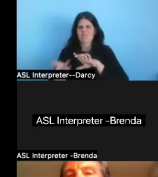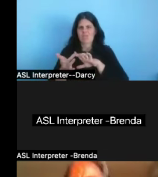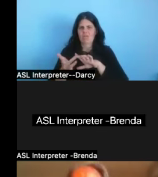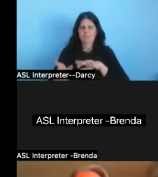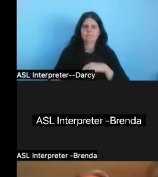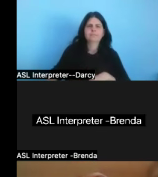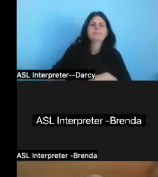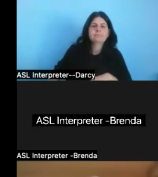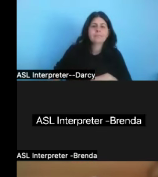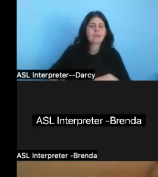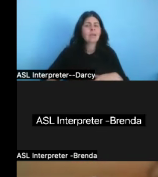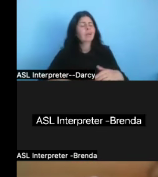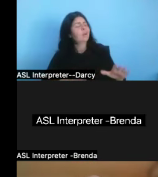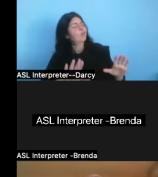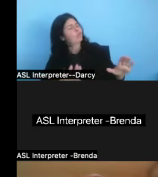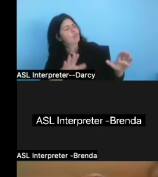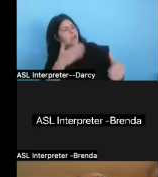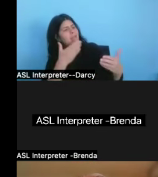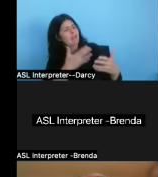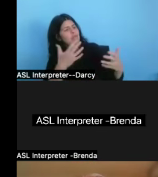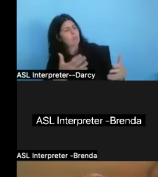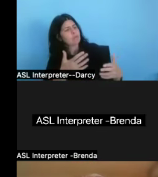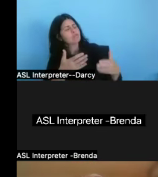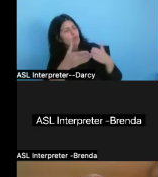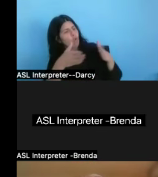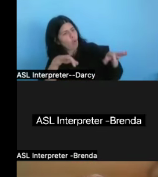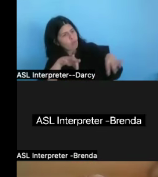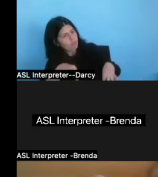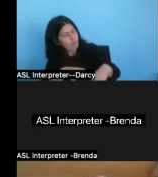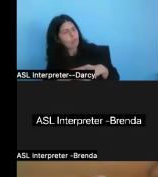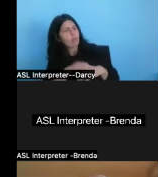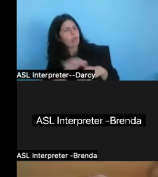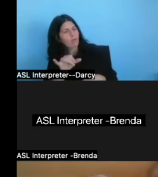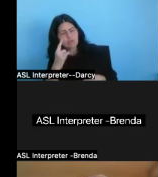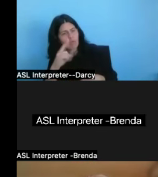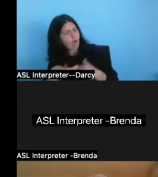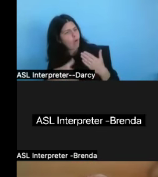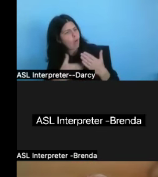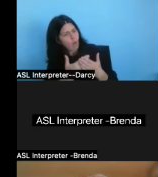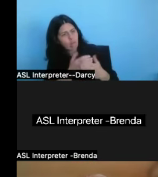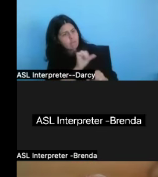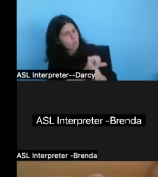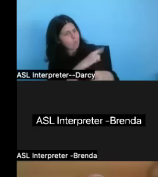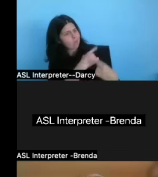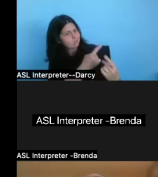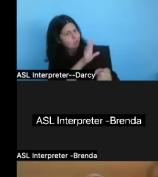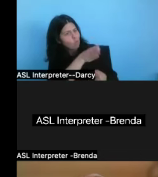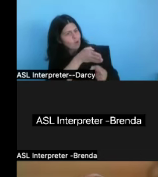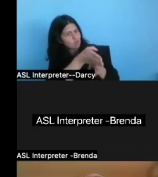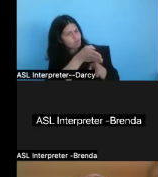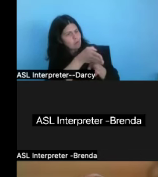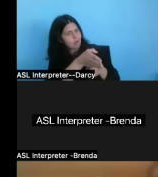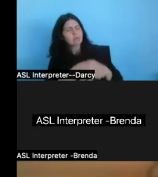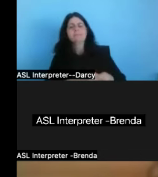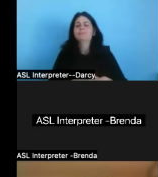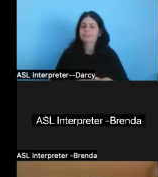Craig, thank you very much for the overview and your and also for all the work you've done in your career. And you can